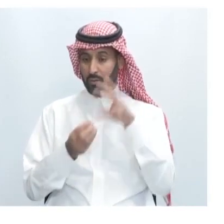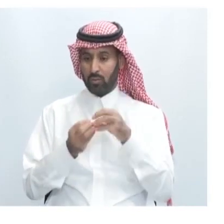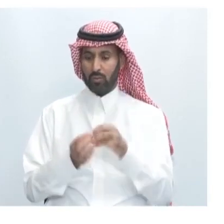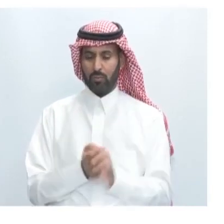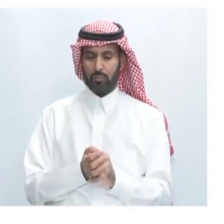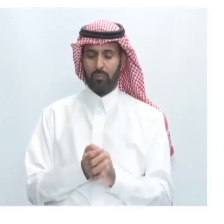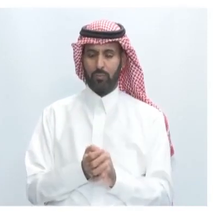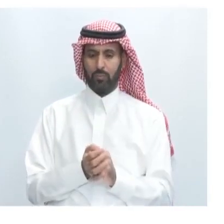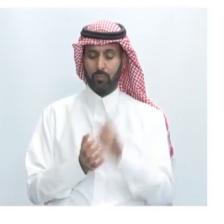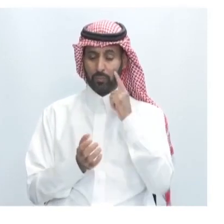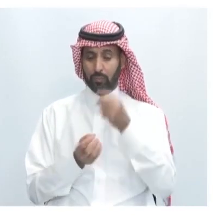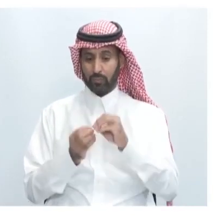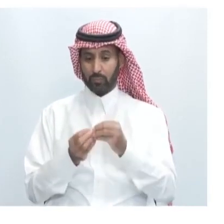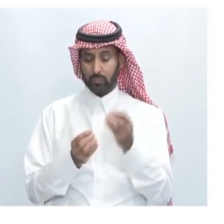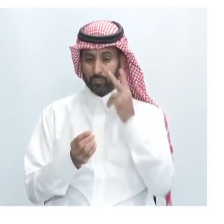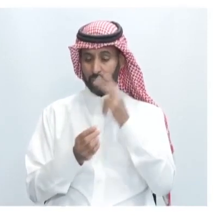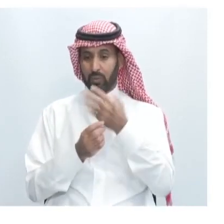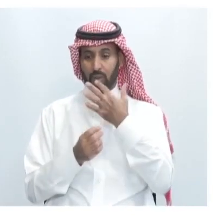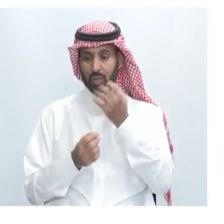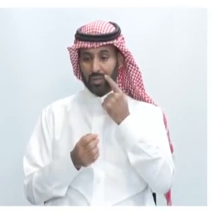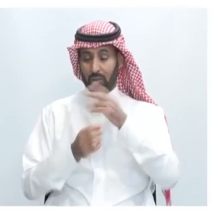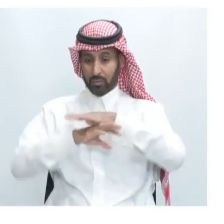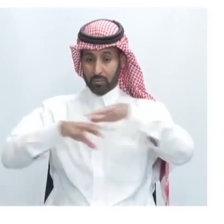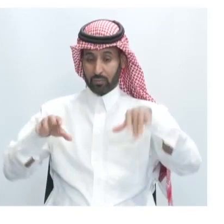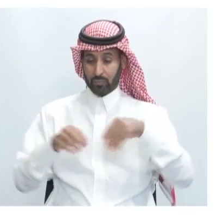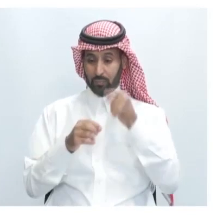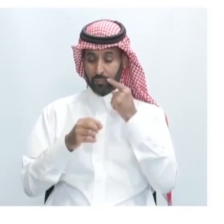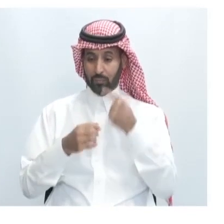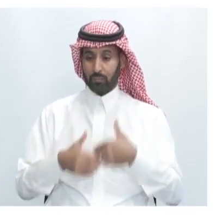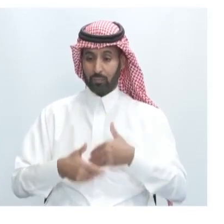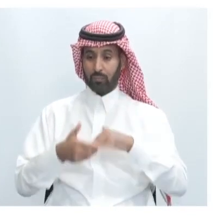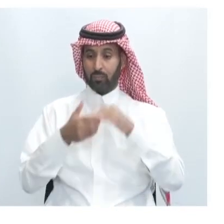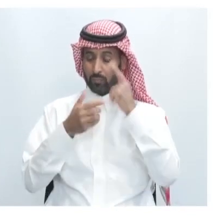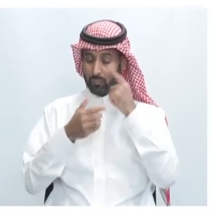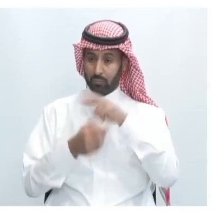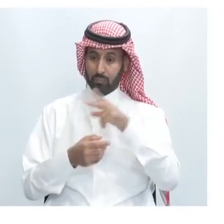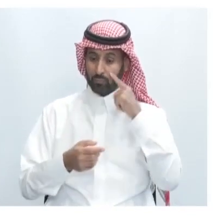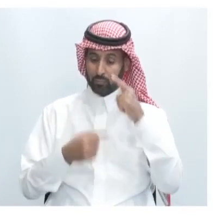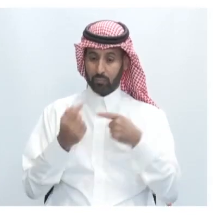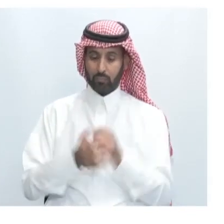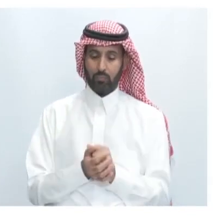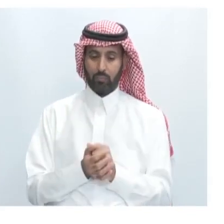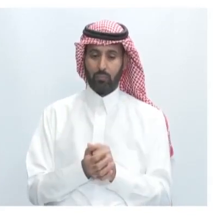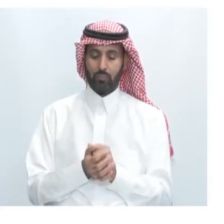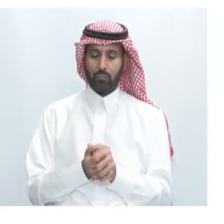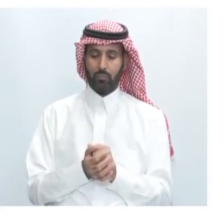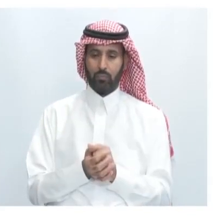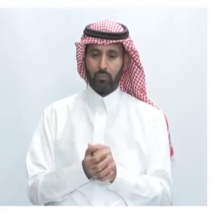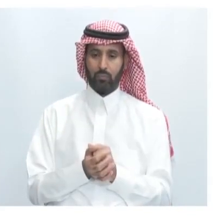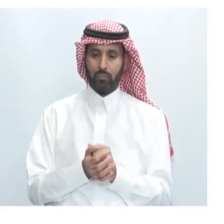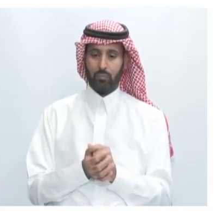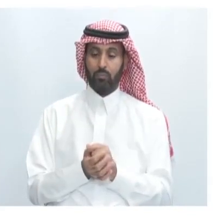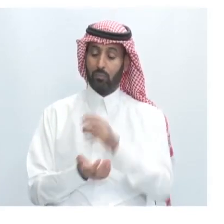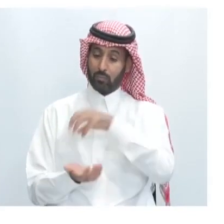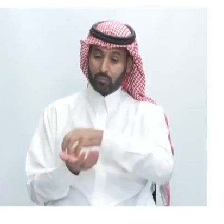cultures. The colors black and white provide a good example of how people can have different cultural responses to colors. In